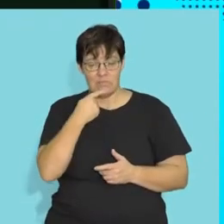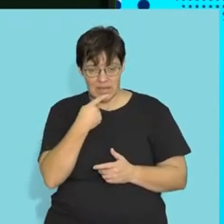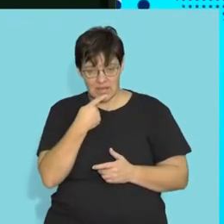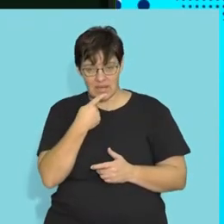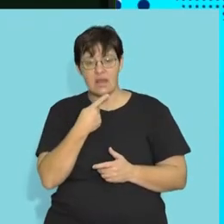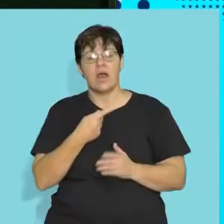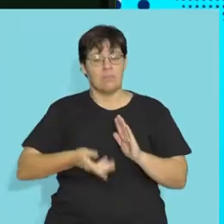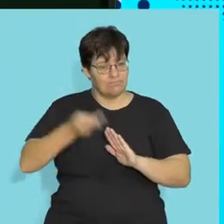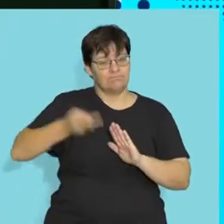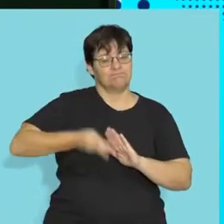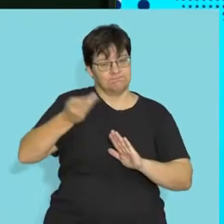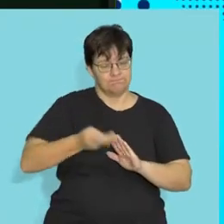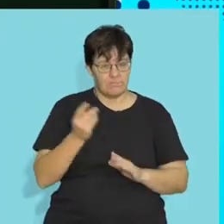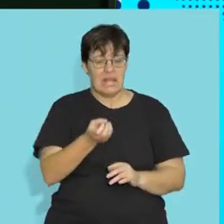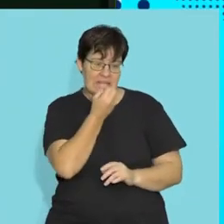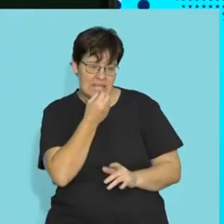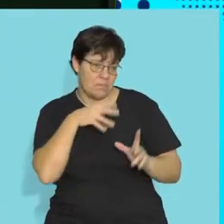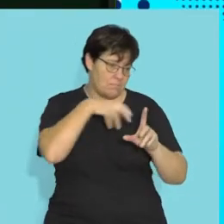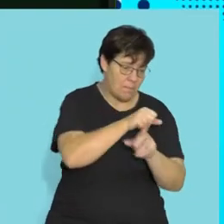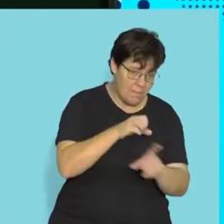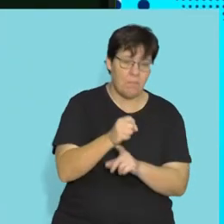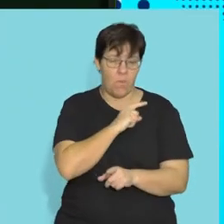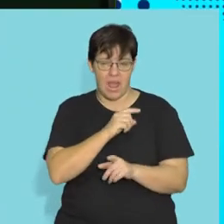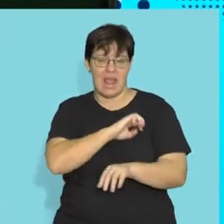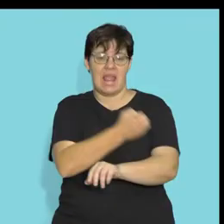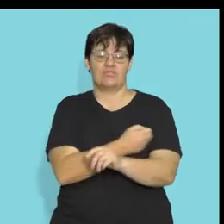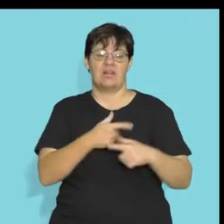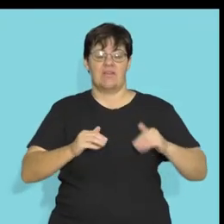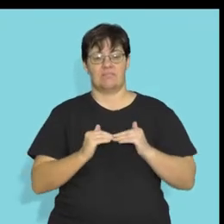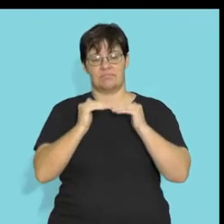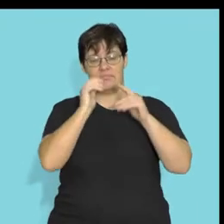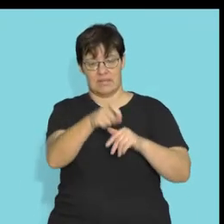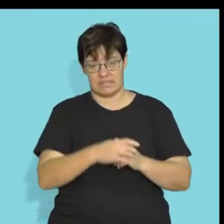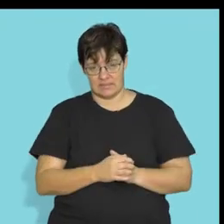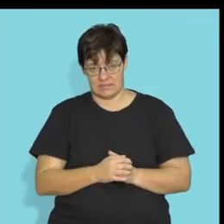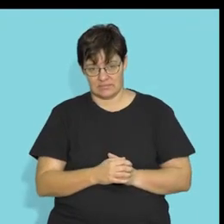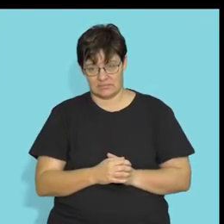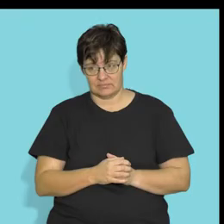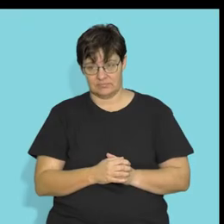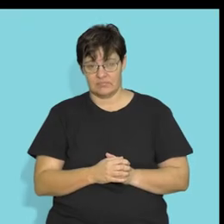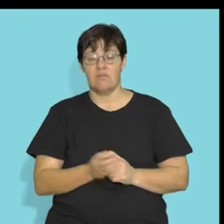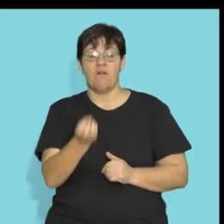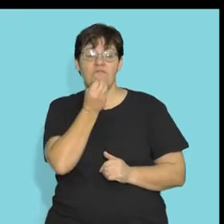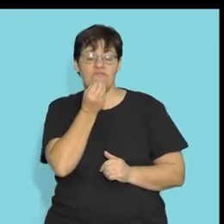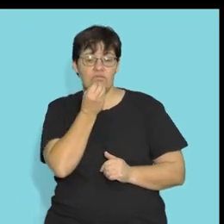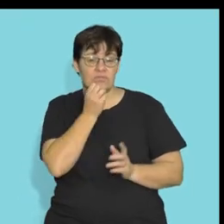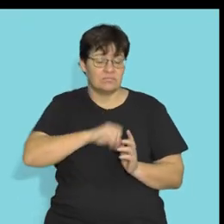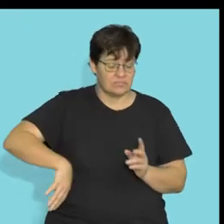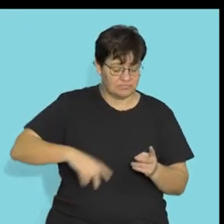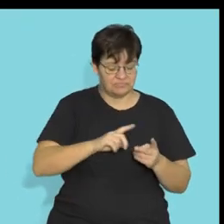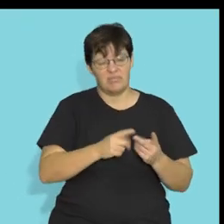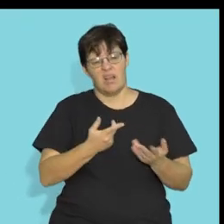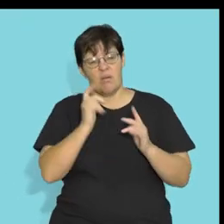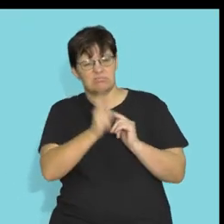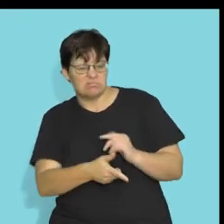is constantly needing to be upgraded as they consume food. So energy is lost through metabolic waste